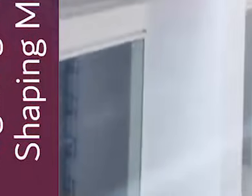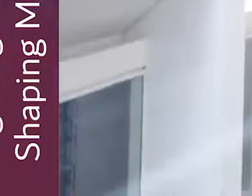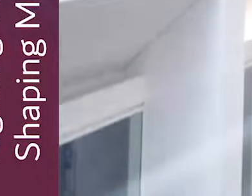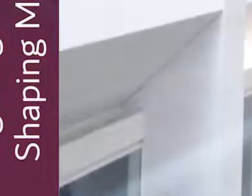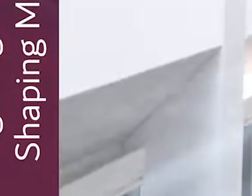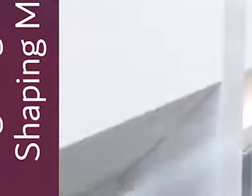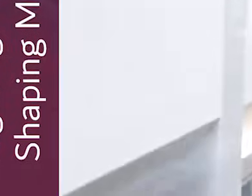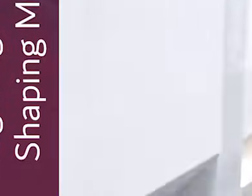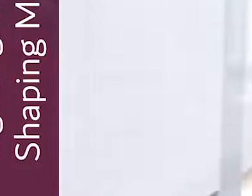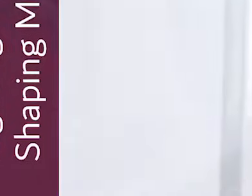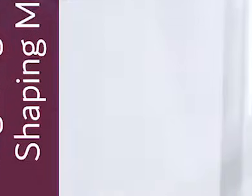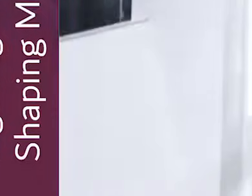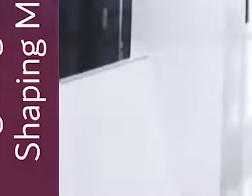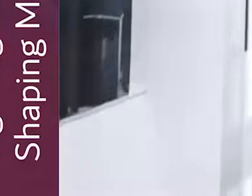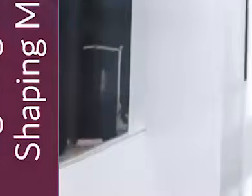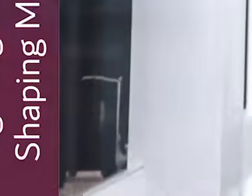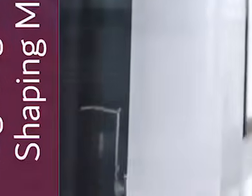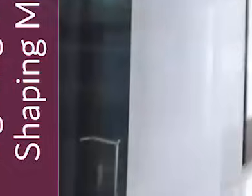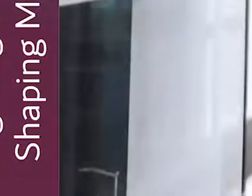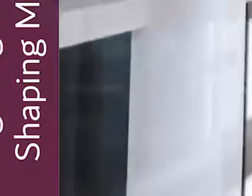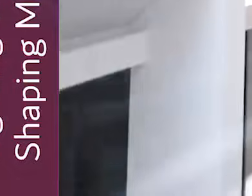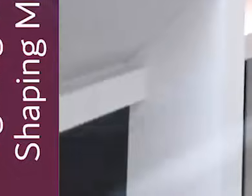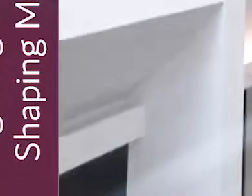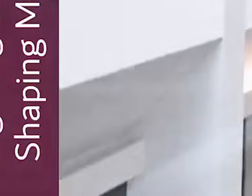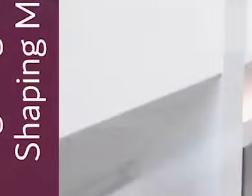community is diverse in itself.